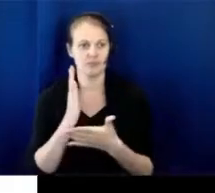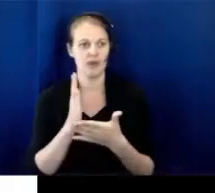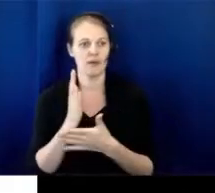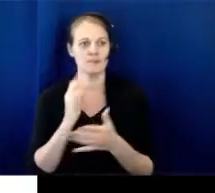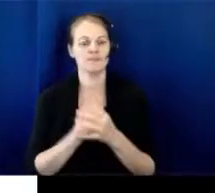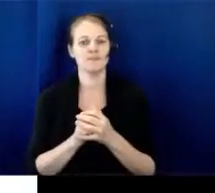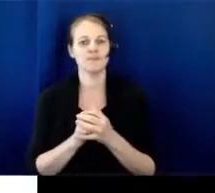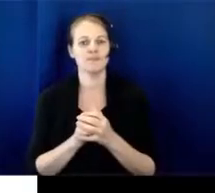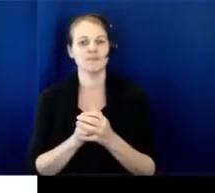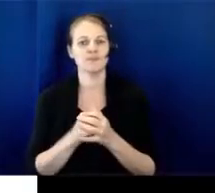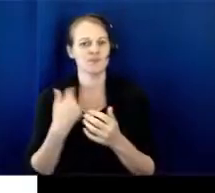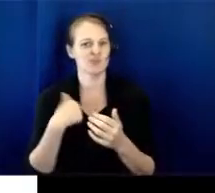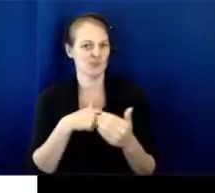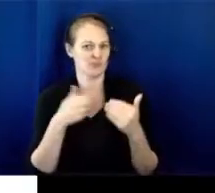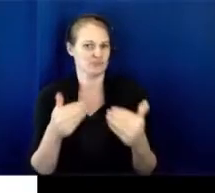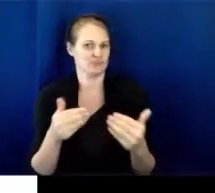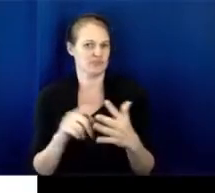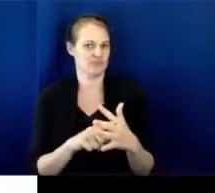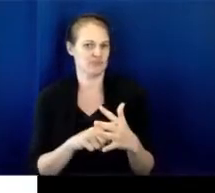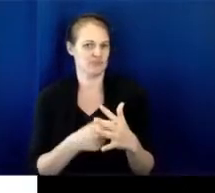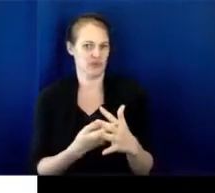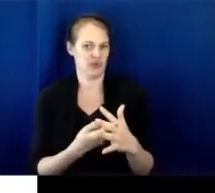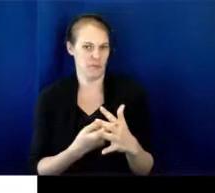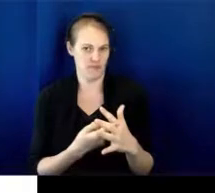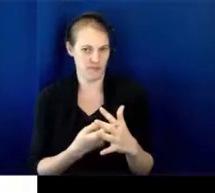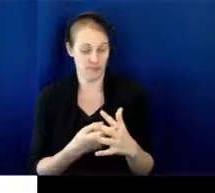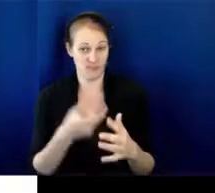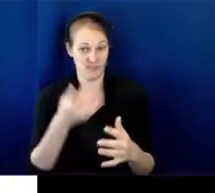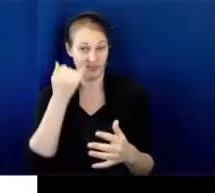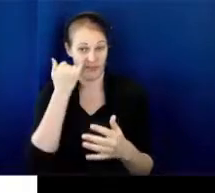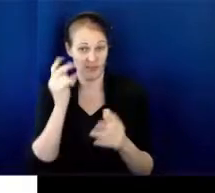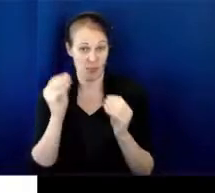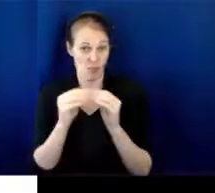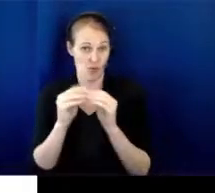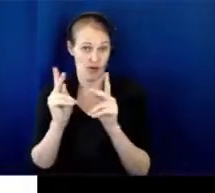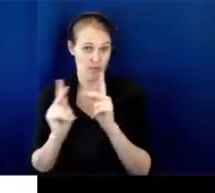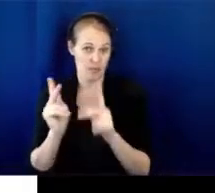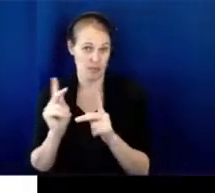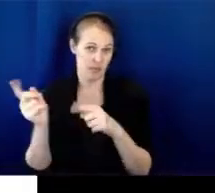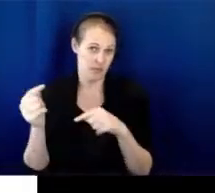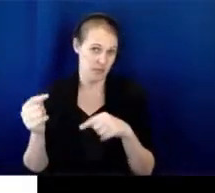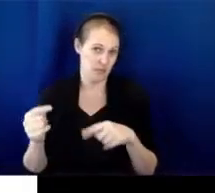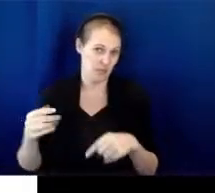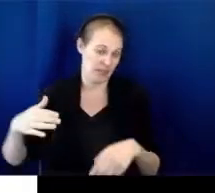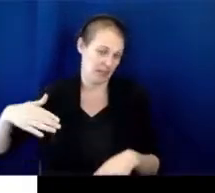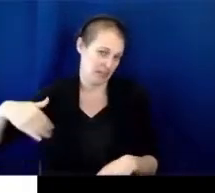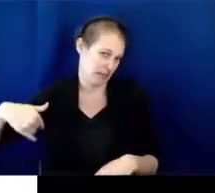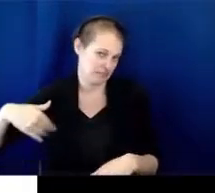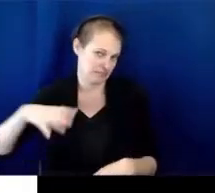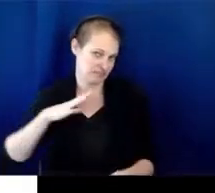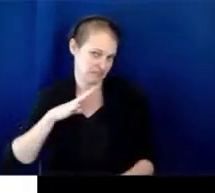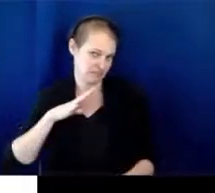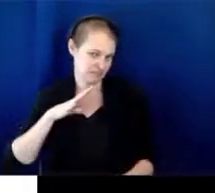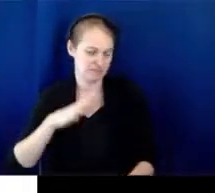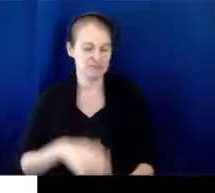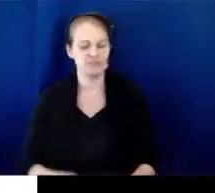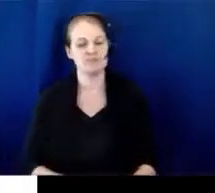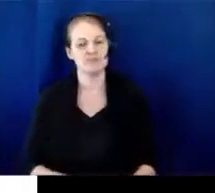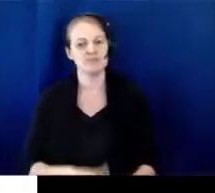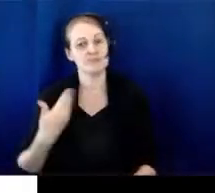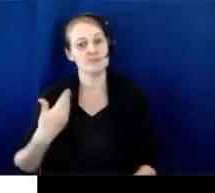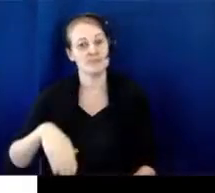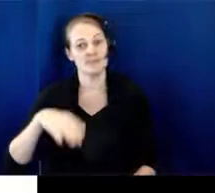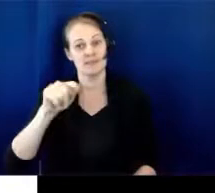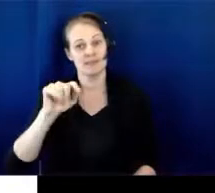Well, we're going to go ahead and get started. If people go ahead and come in, they'll have to, I guess, have come in a little bit late. So my name is Tyler.